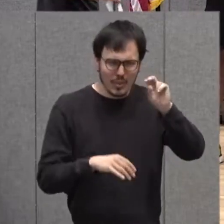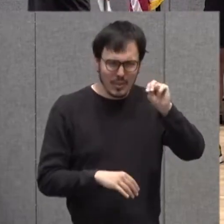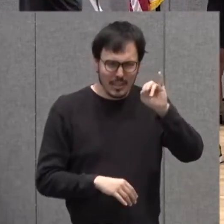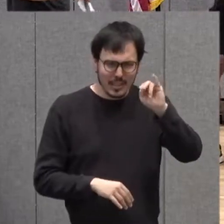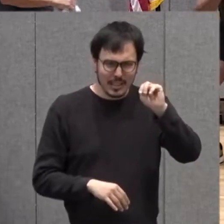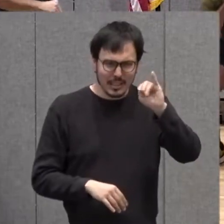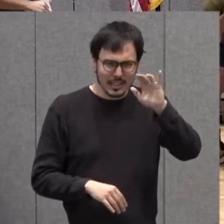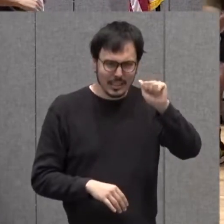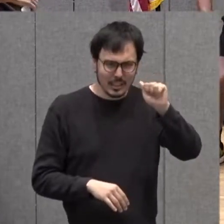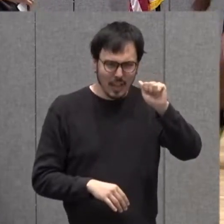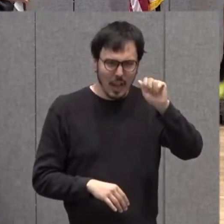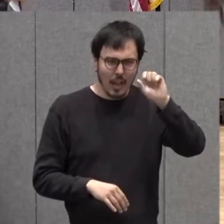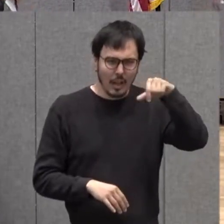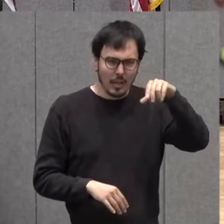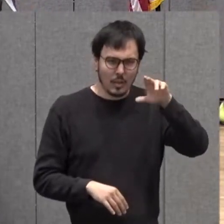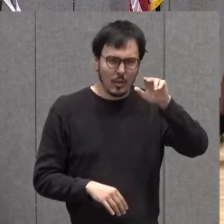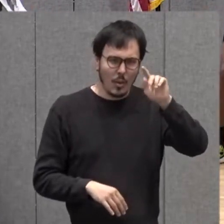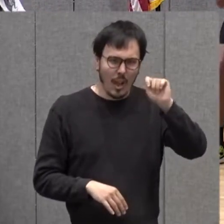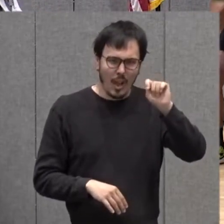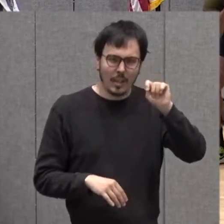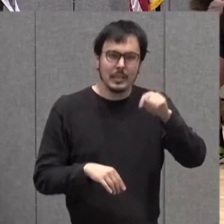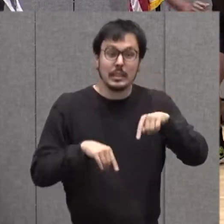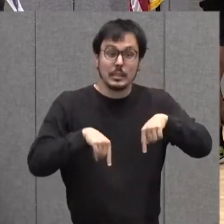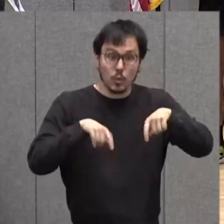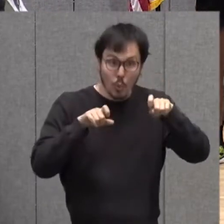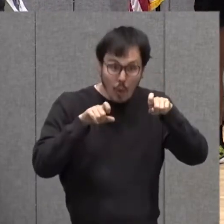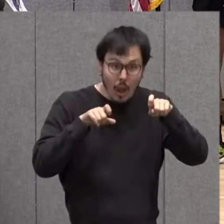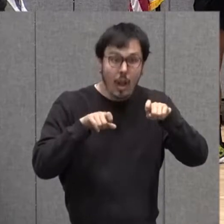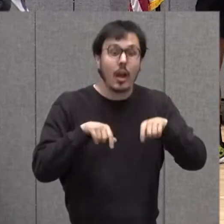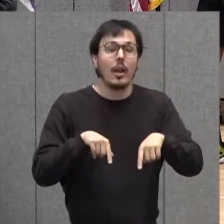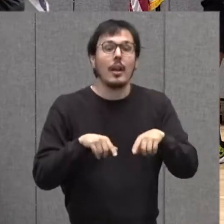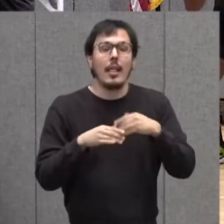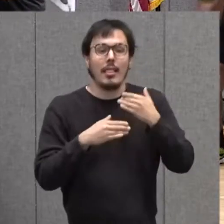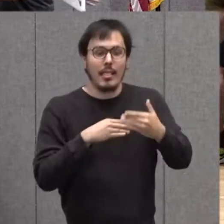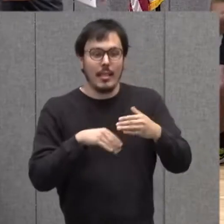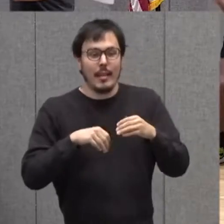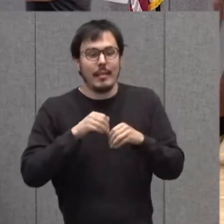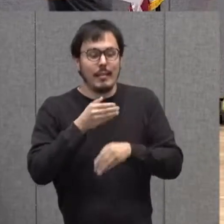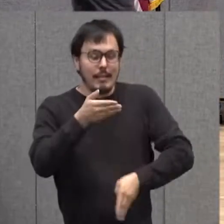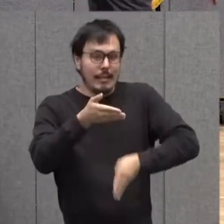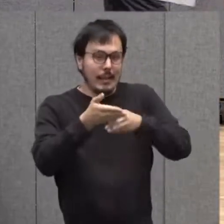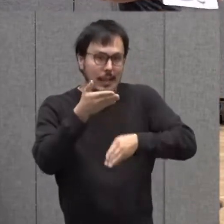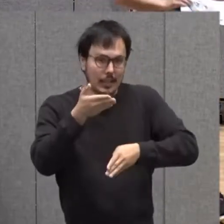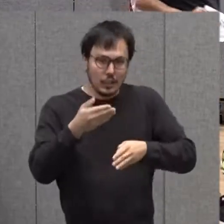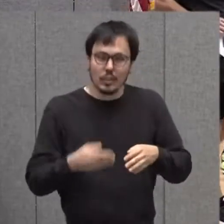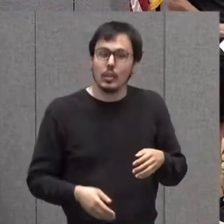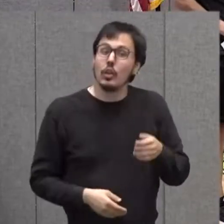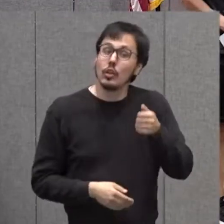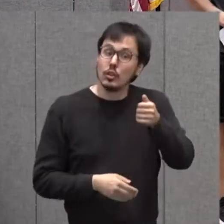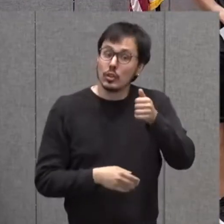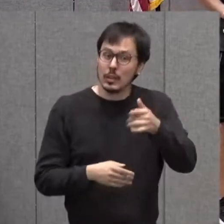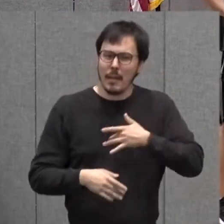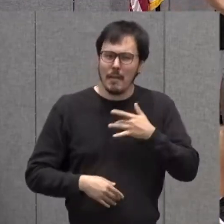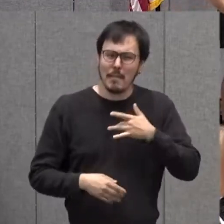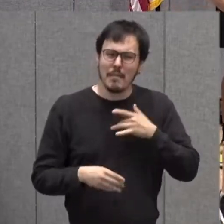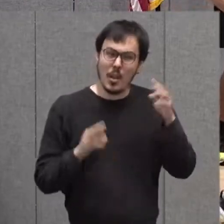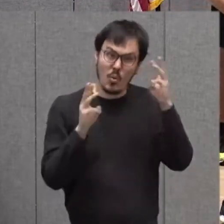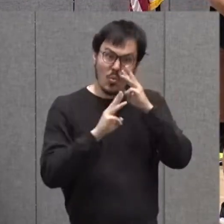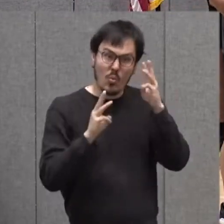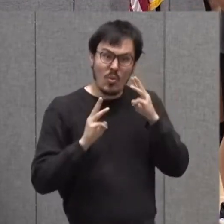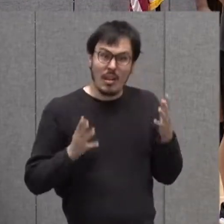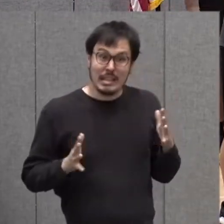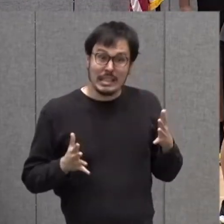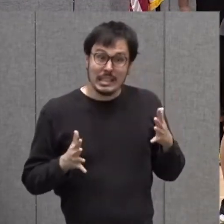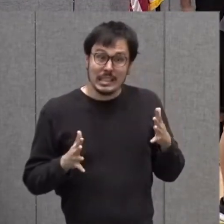squats. Mr. Anderson, you squat and you kick up like a ninja. Wah! There you go. And if you are feeling a little bit worried, si